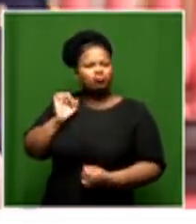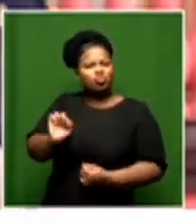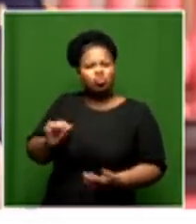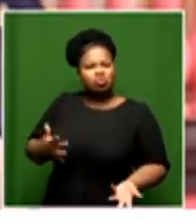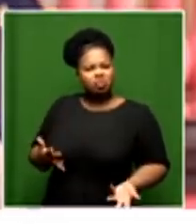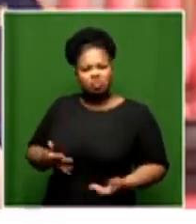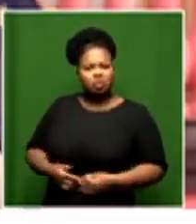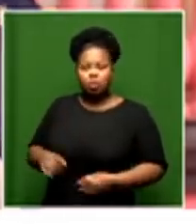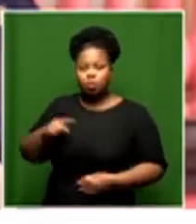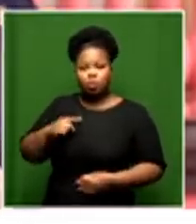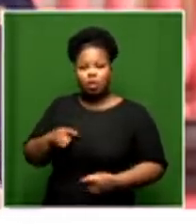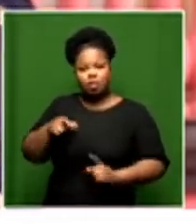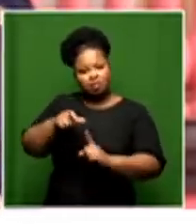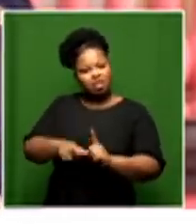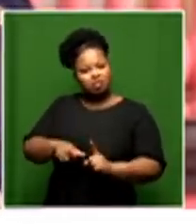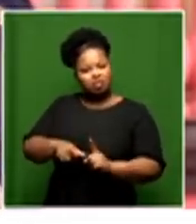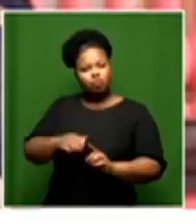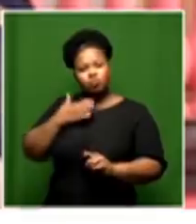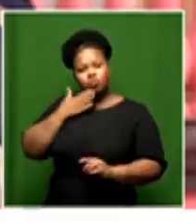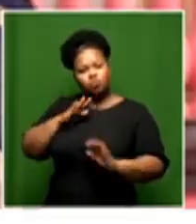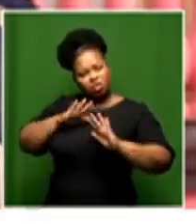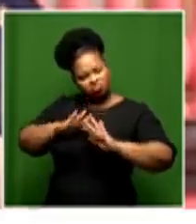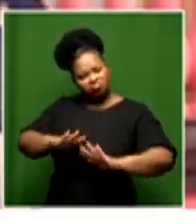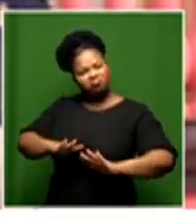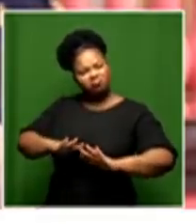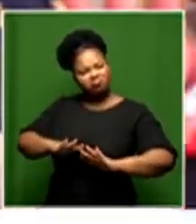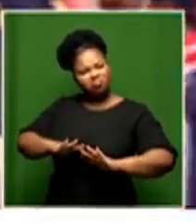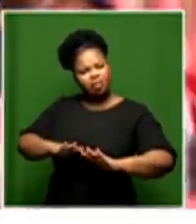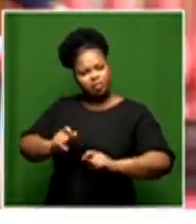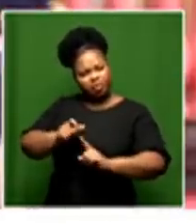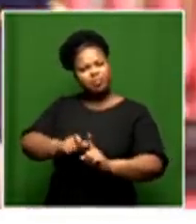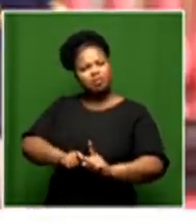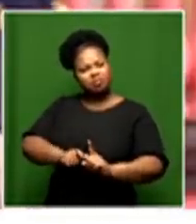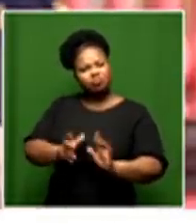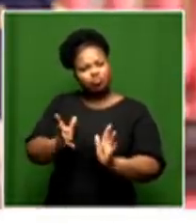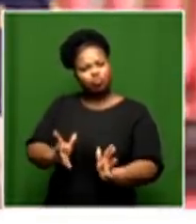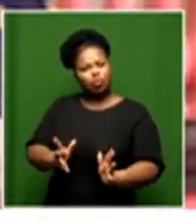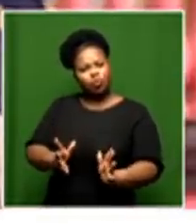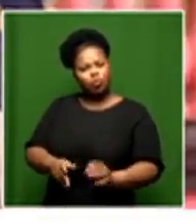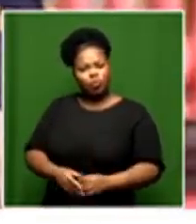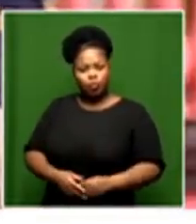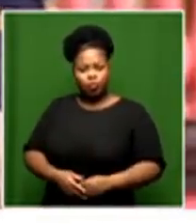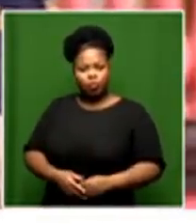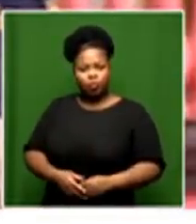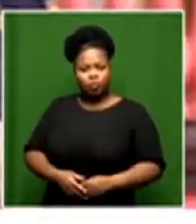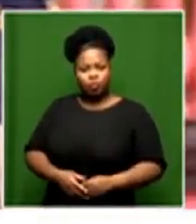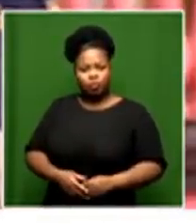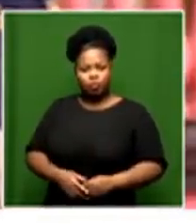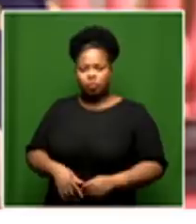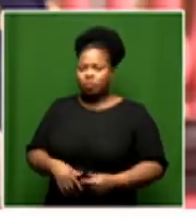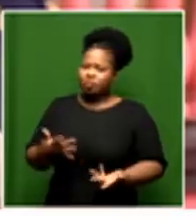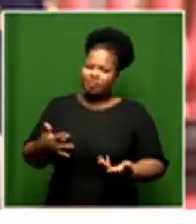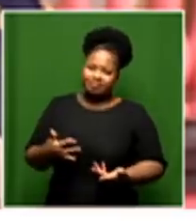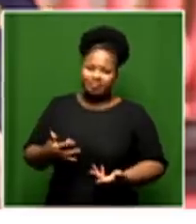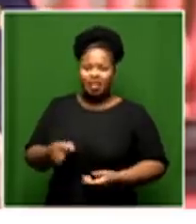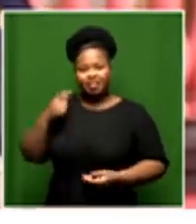one guy. He was a down-to-earth person. So I think, and he will love to